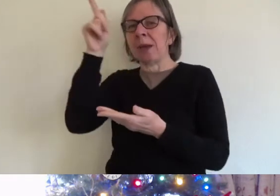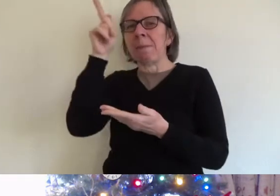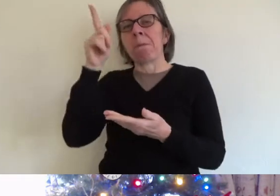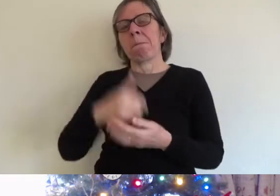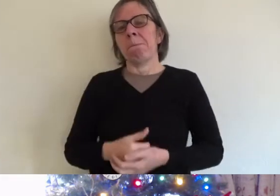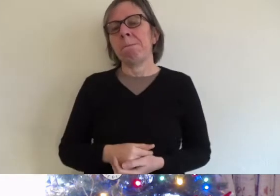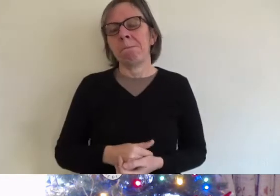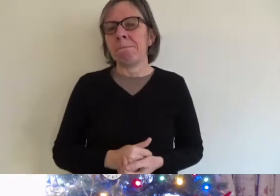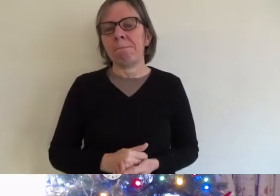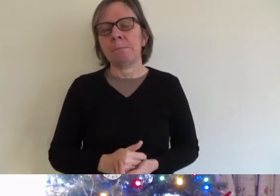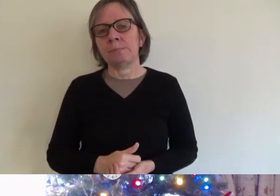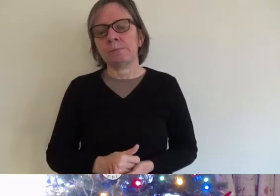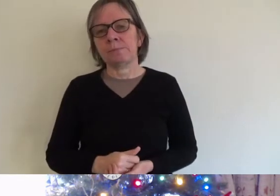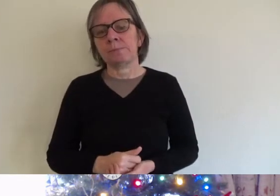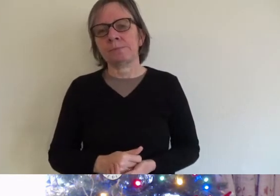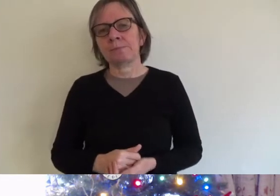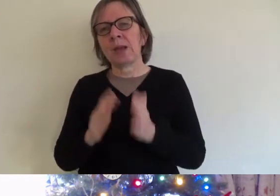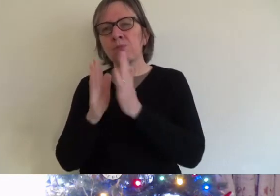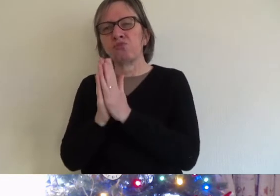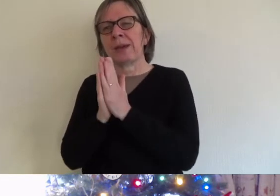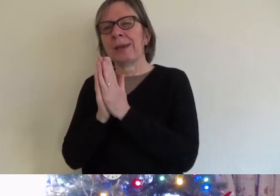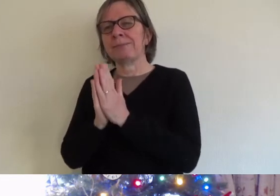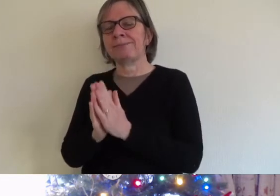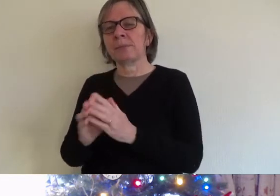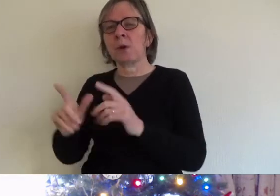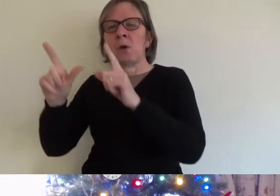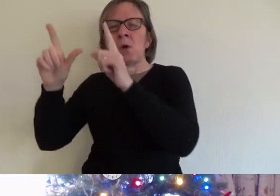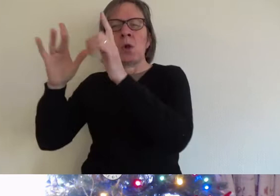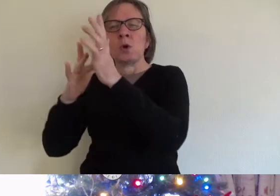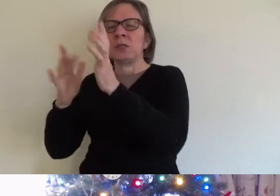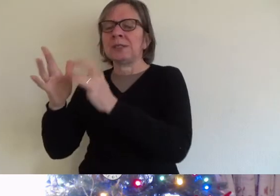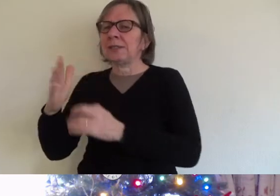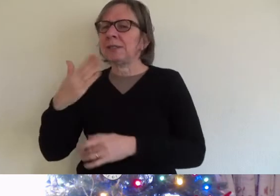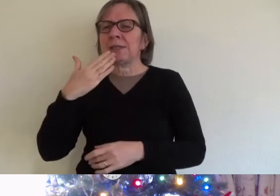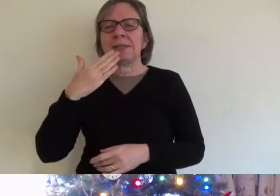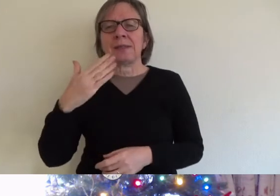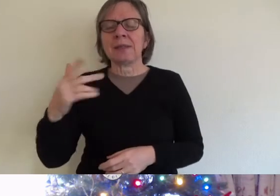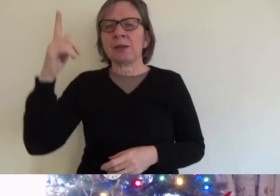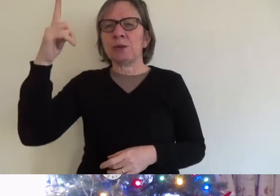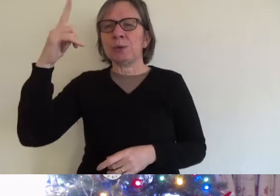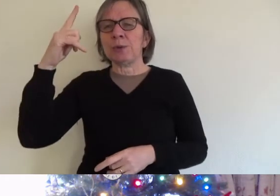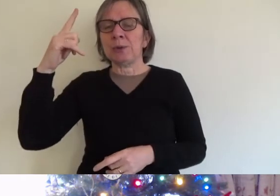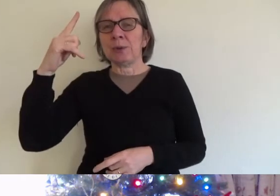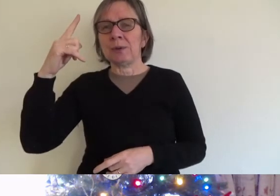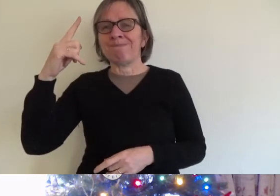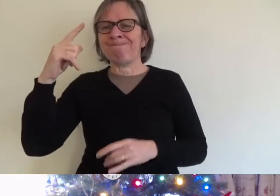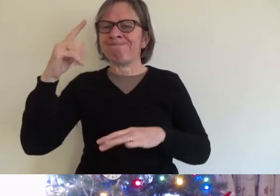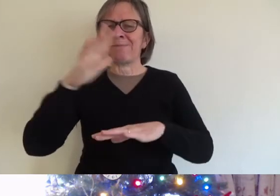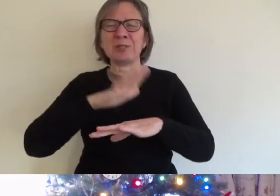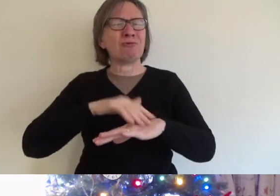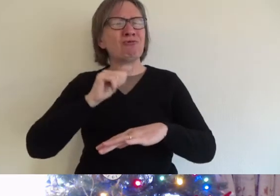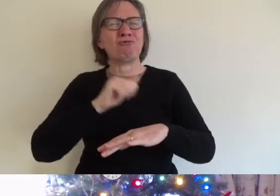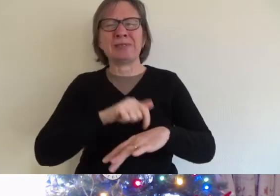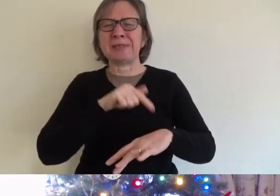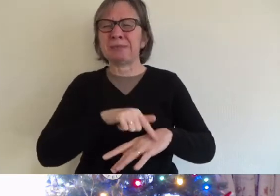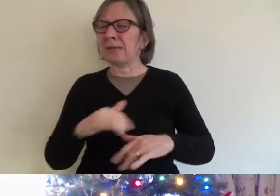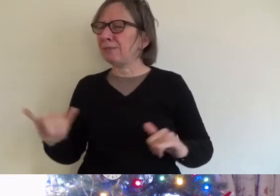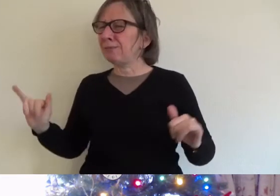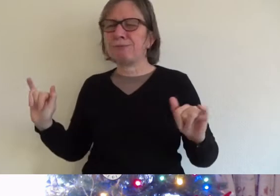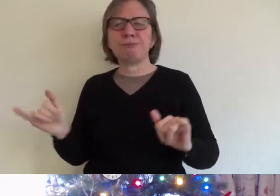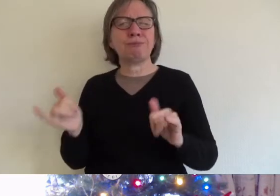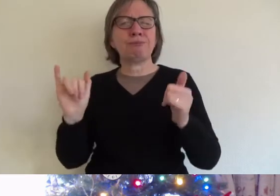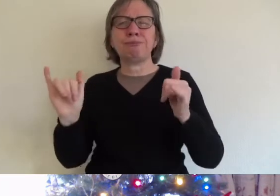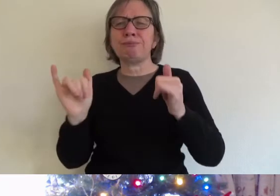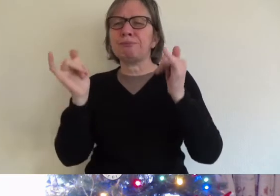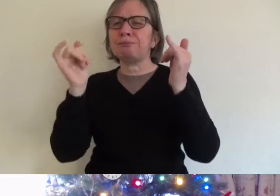together. Lord Jesus, we thank you for this celebration of Christmas that we have been able to